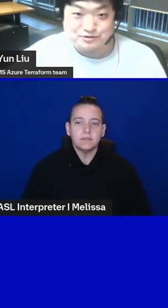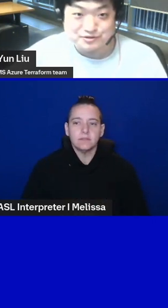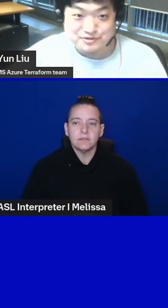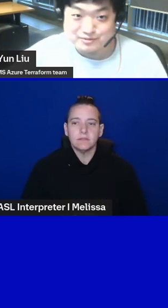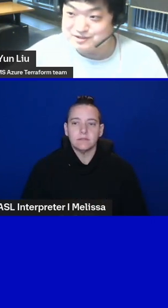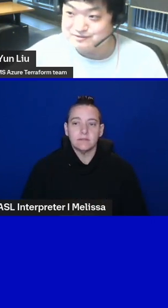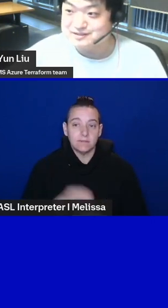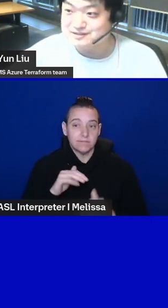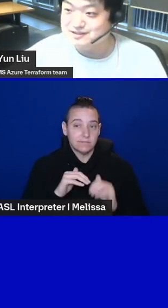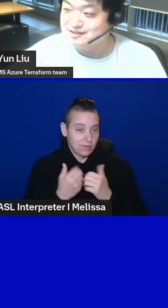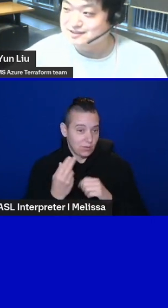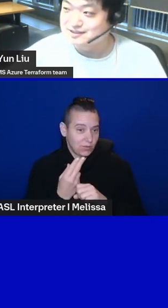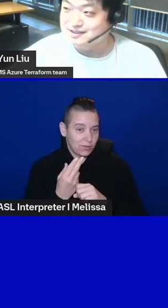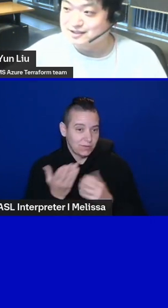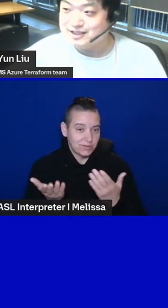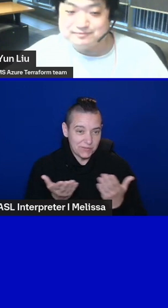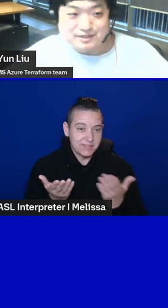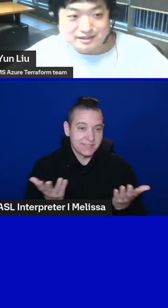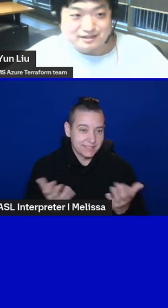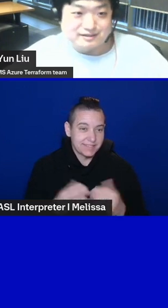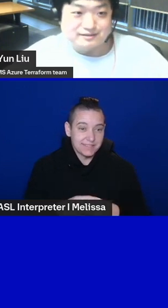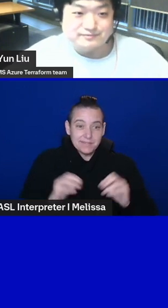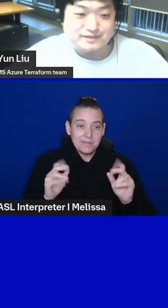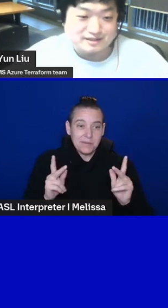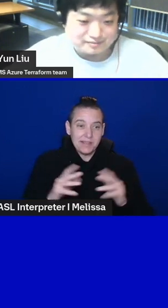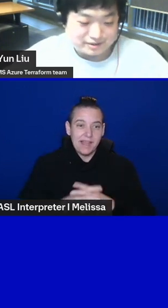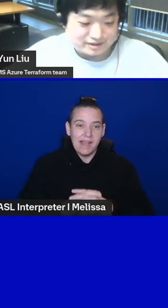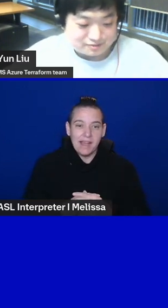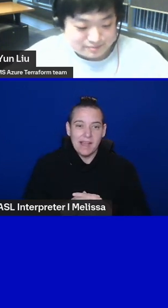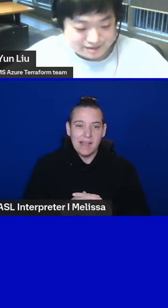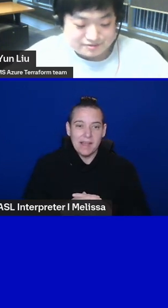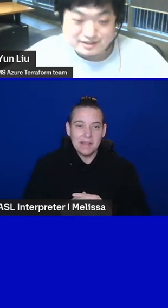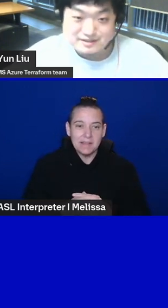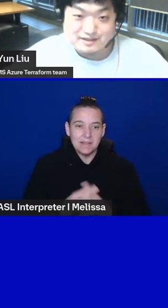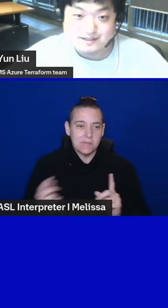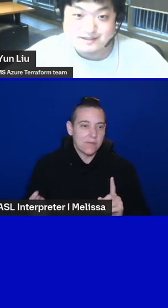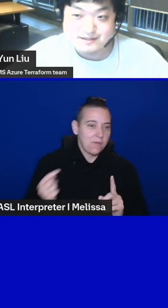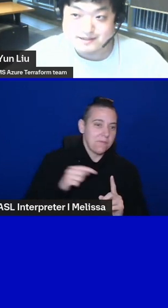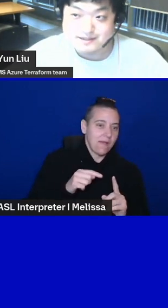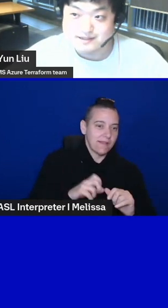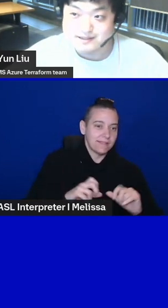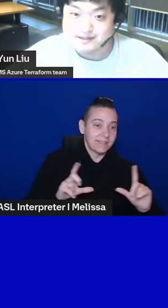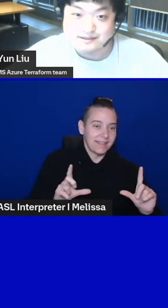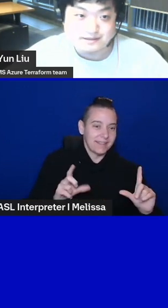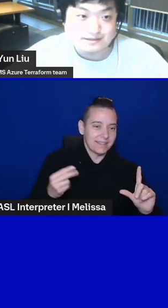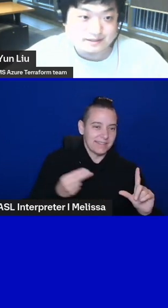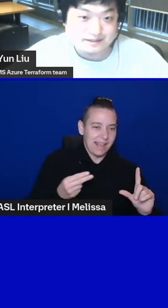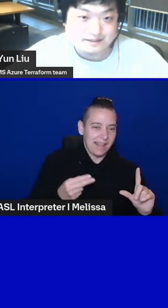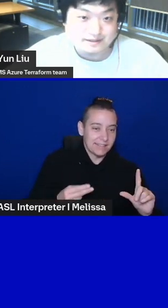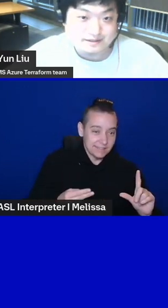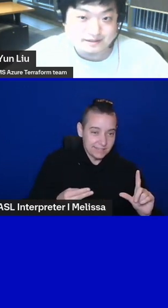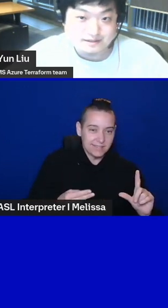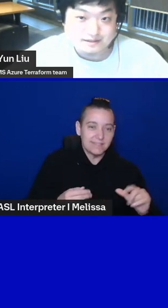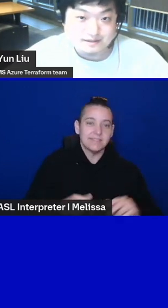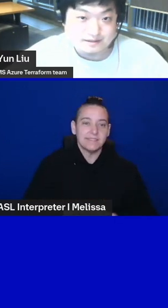That's how to use our service. Okay, let me go back to the slide. And